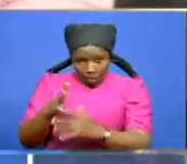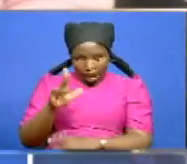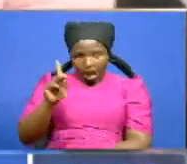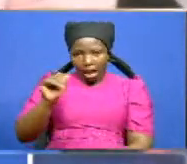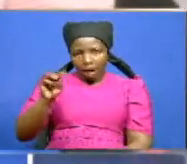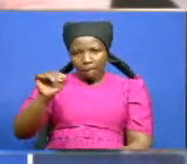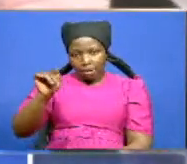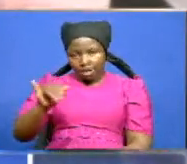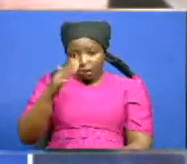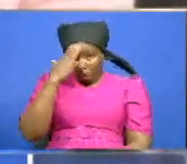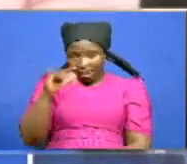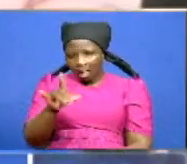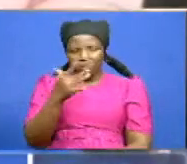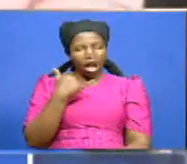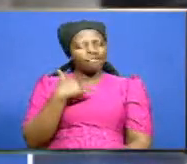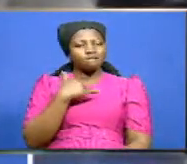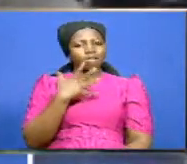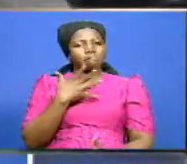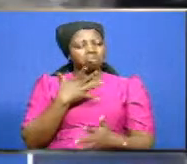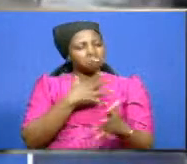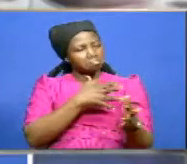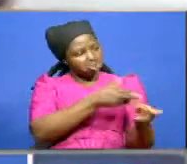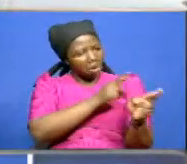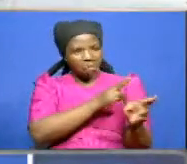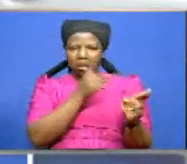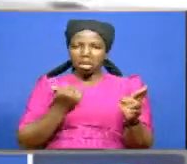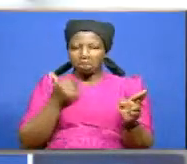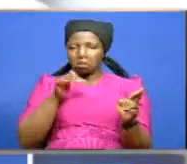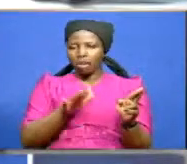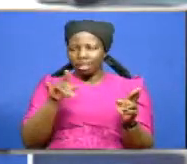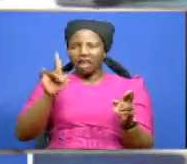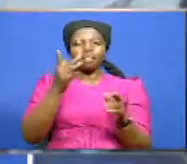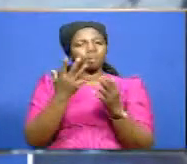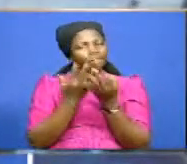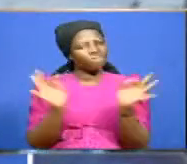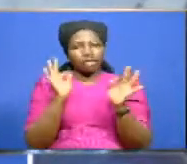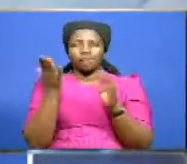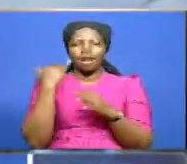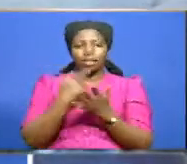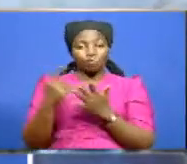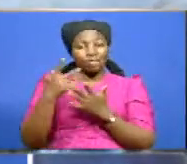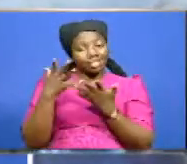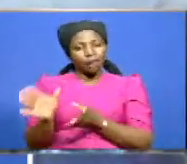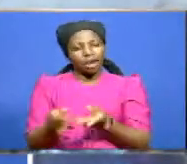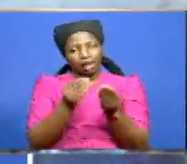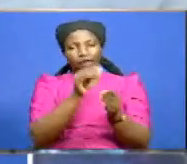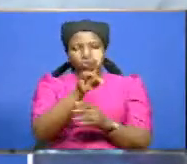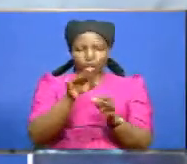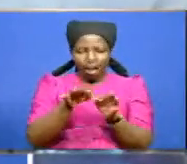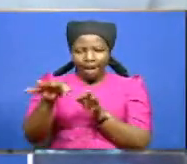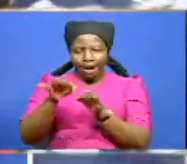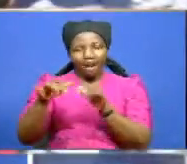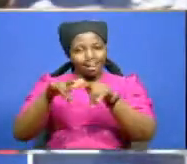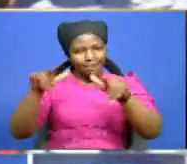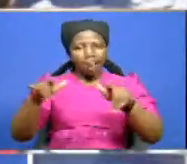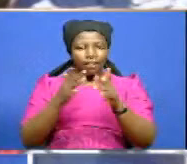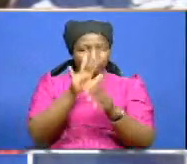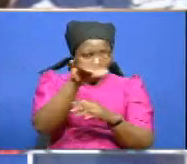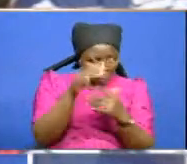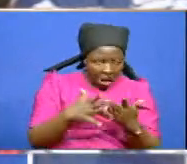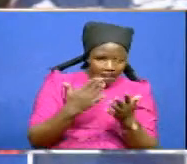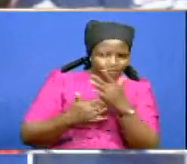Prison for allegedly defiling his daughter. Wambua, who walked to freedom last week, has now gotten a 2-acre piece of land courtesy of former Kibwezi